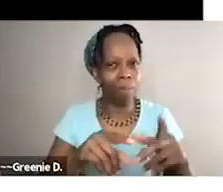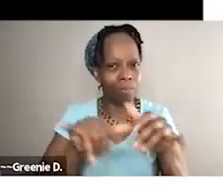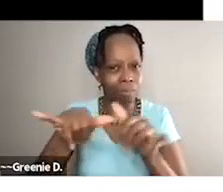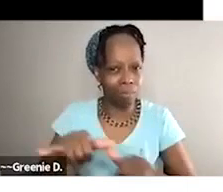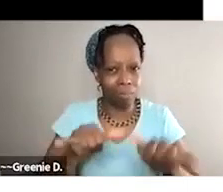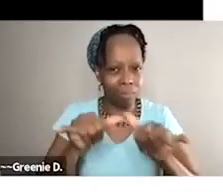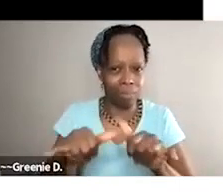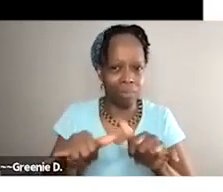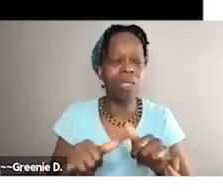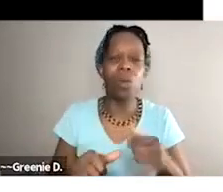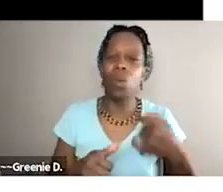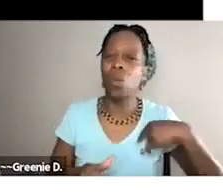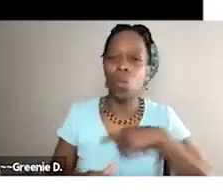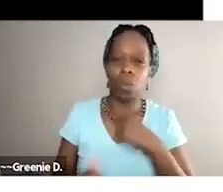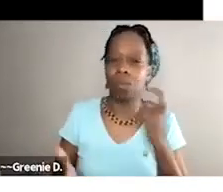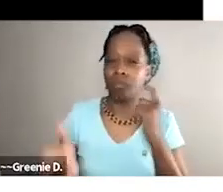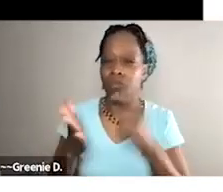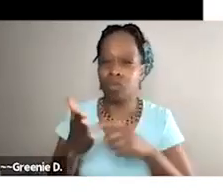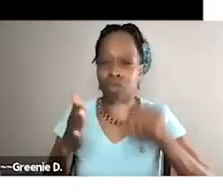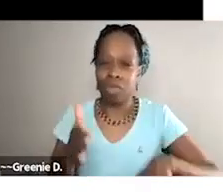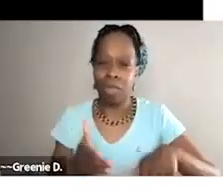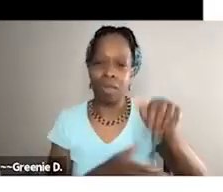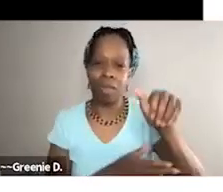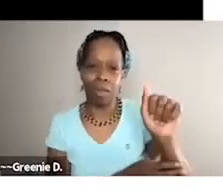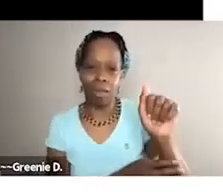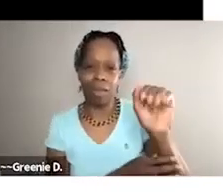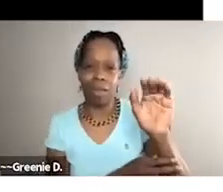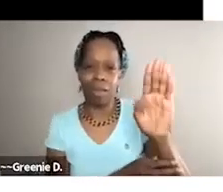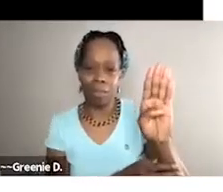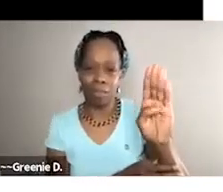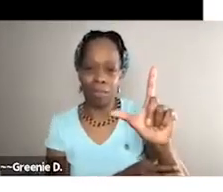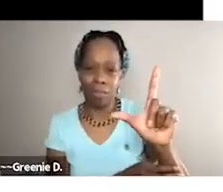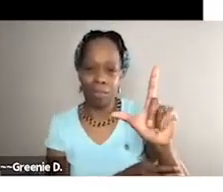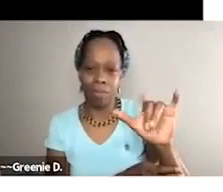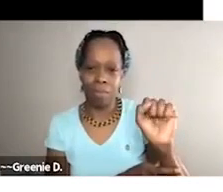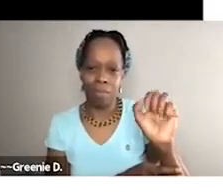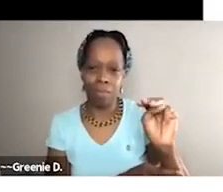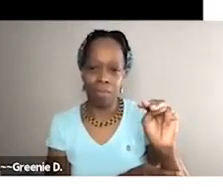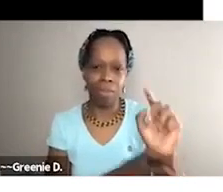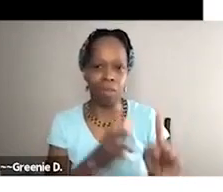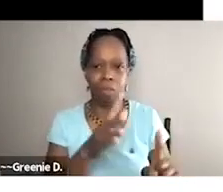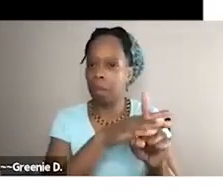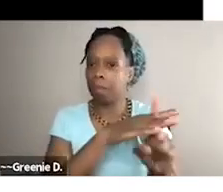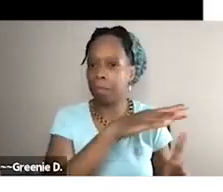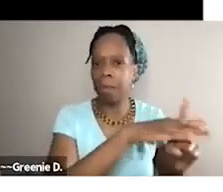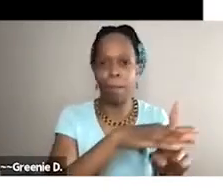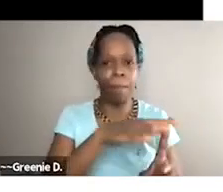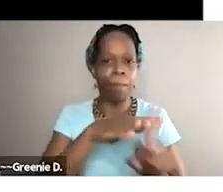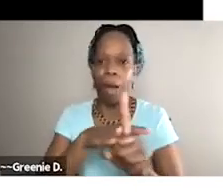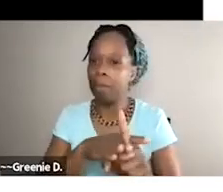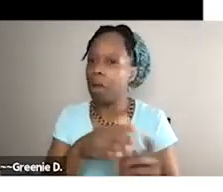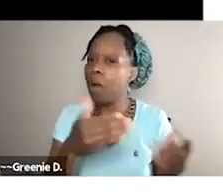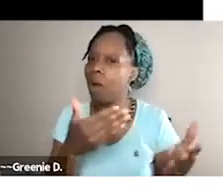up in almost every system of our society, and institutional barriers are probably the